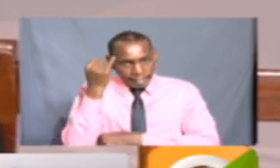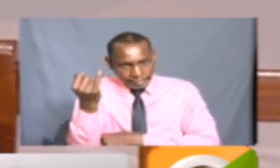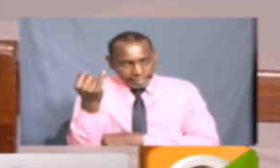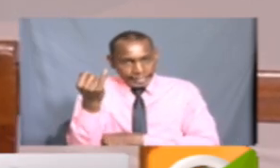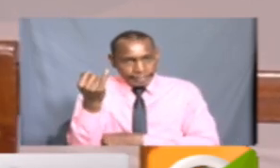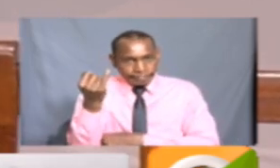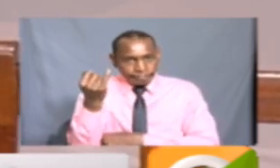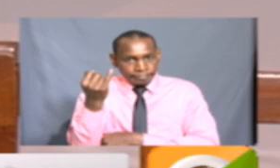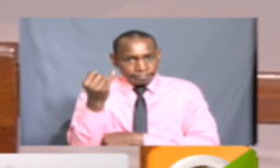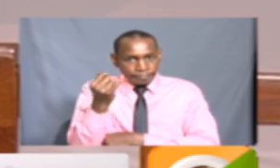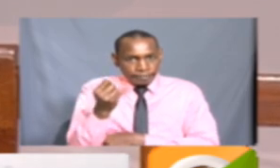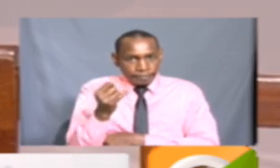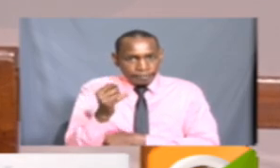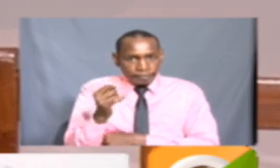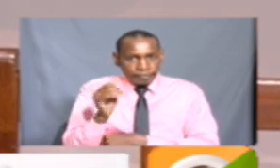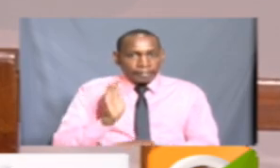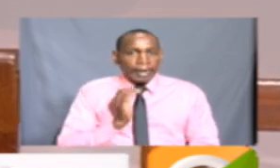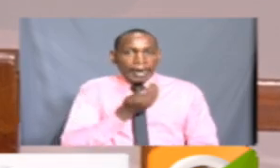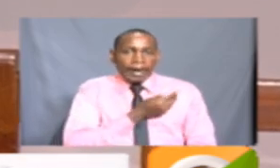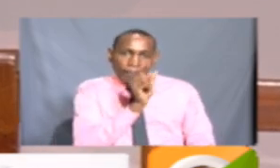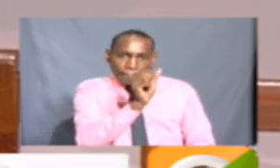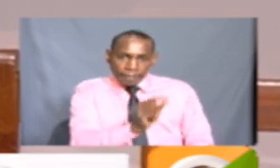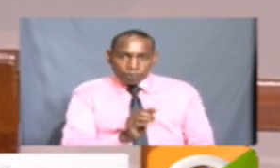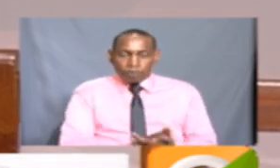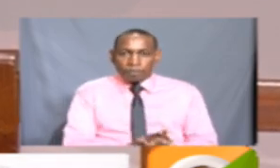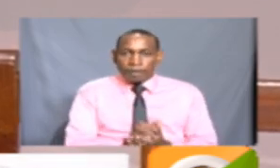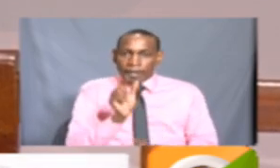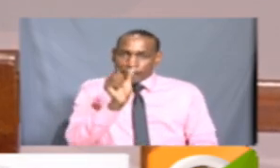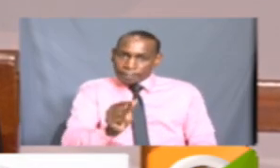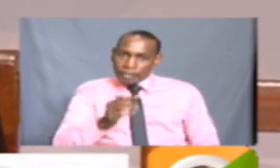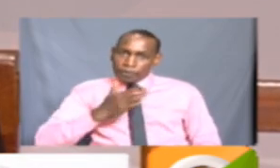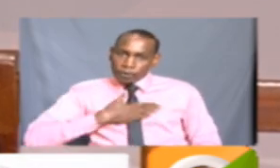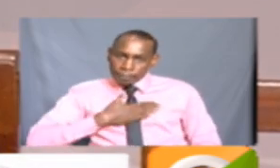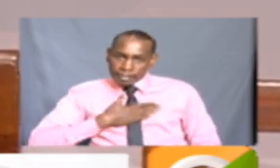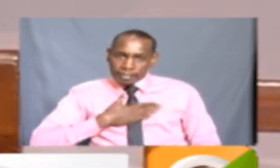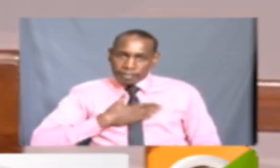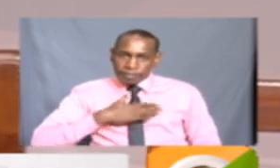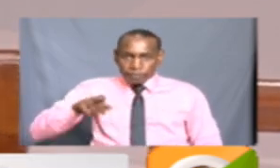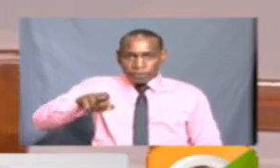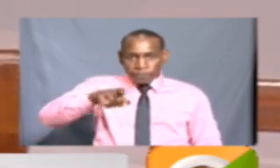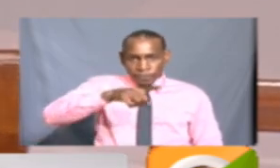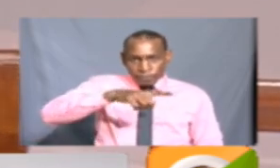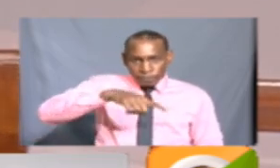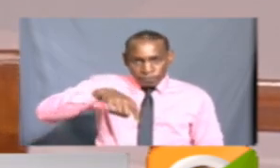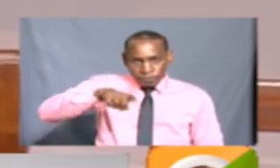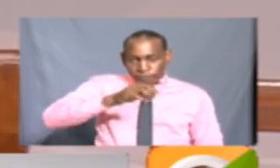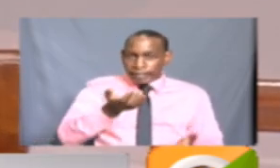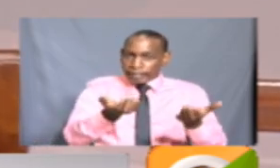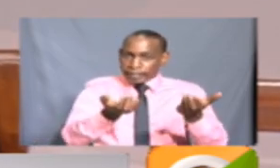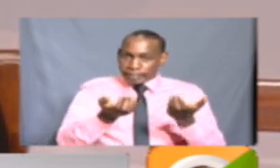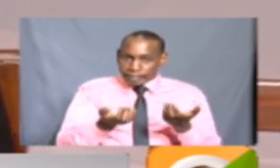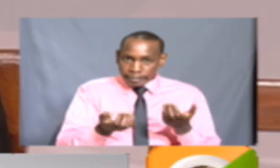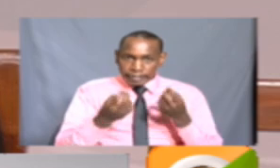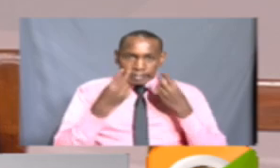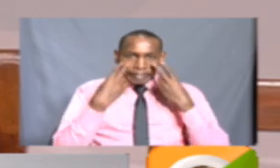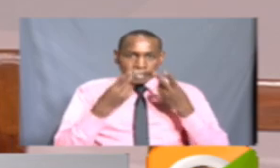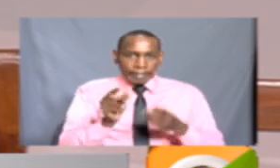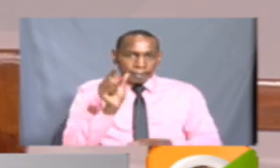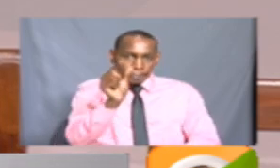of our person, mtu wetu. Mm. Don't we need to look at mtu